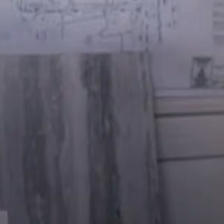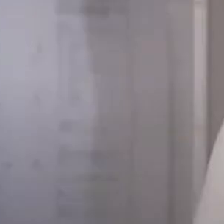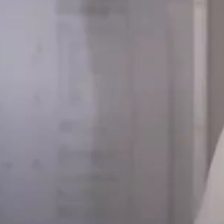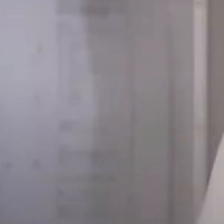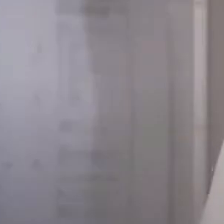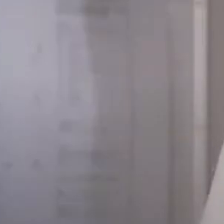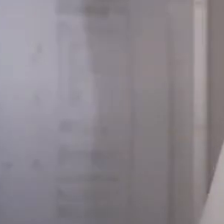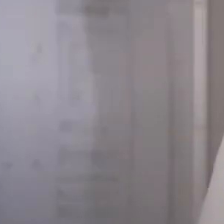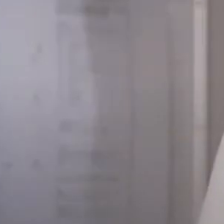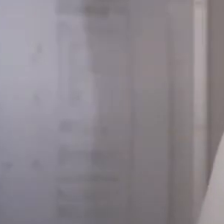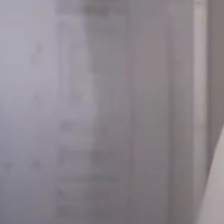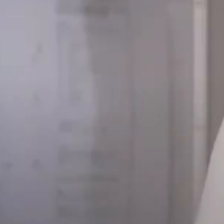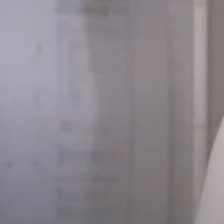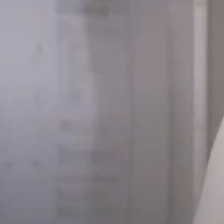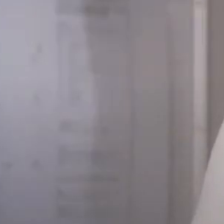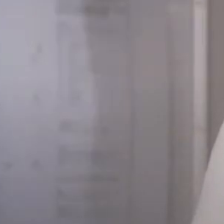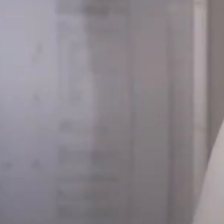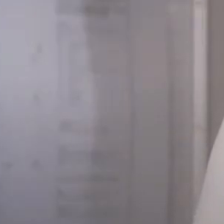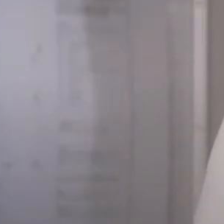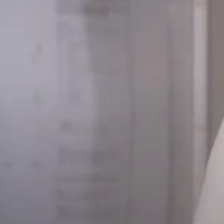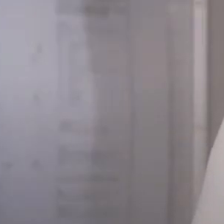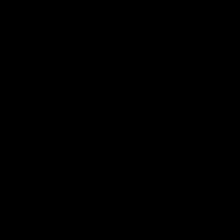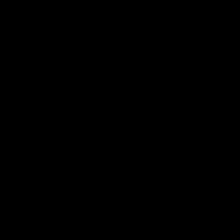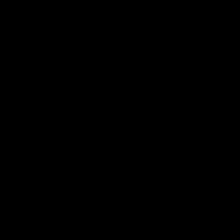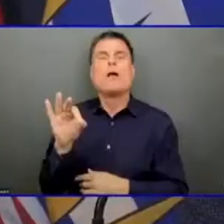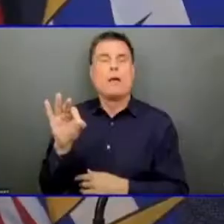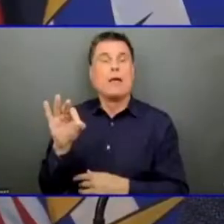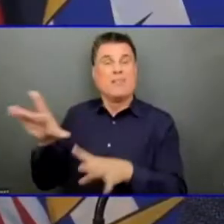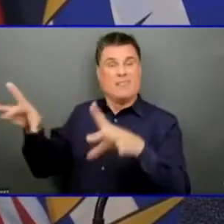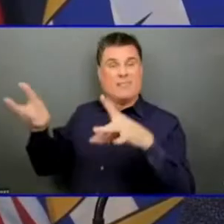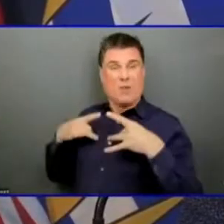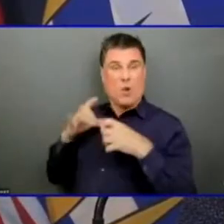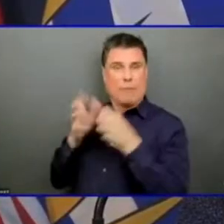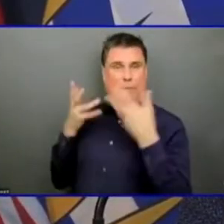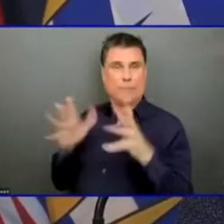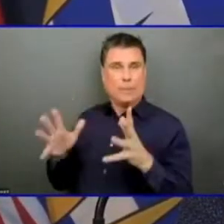and maybe you are too. But this provides a